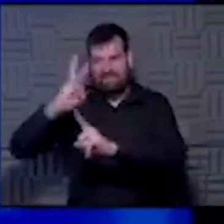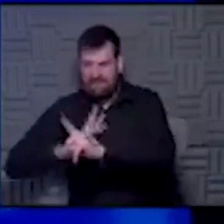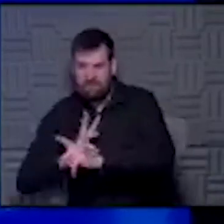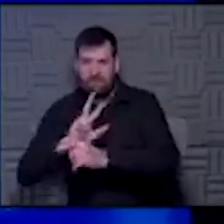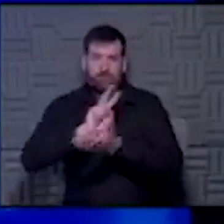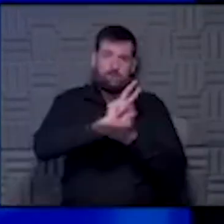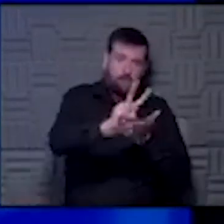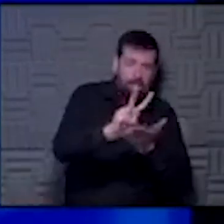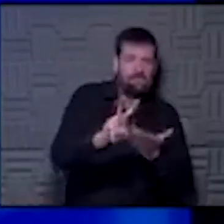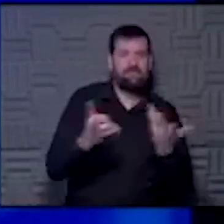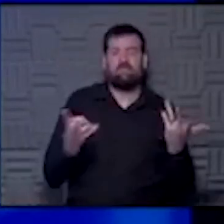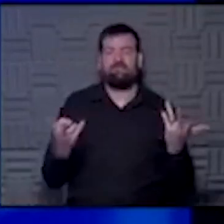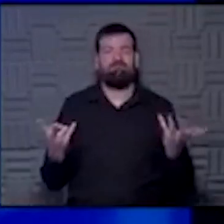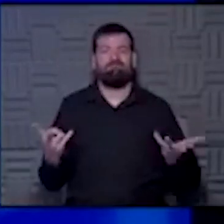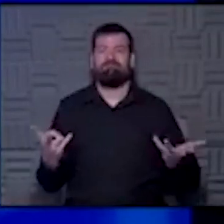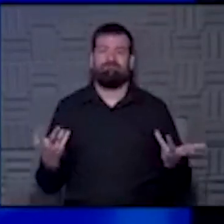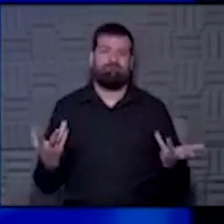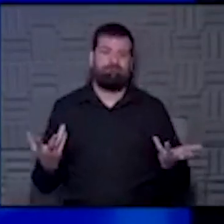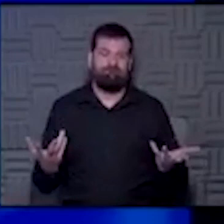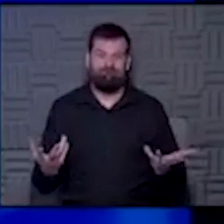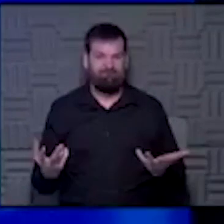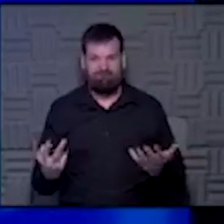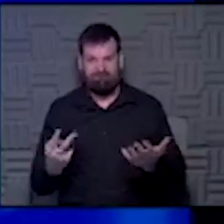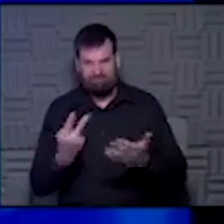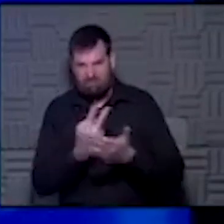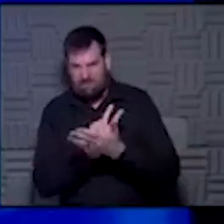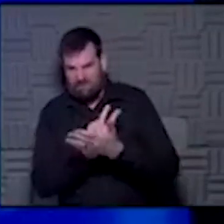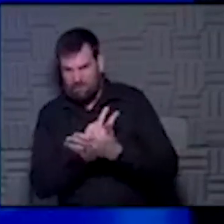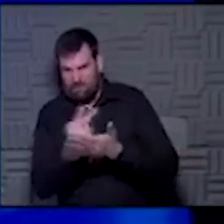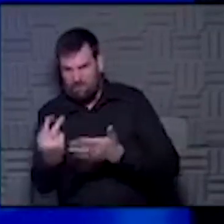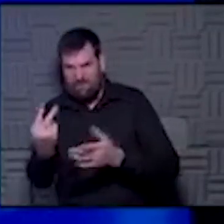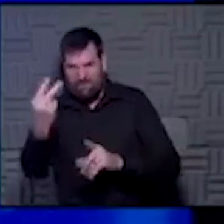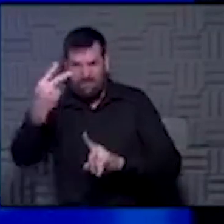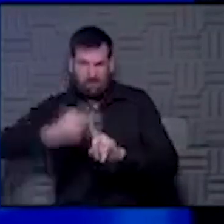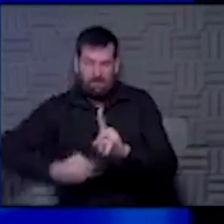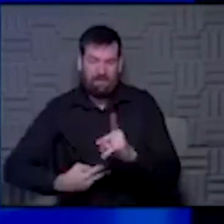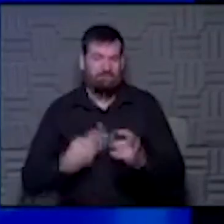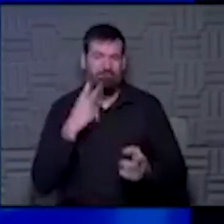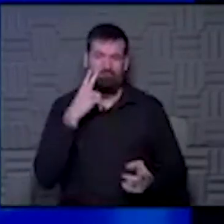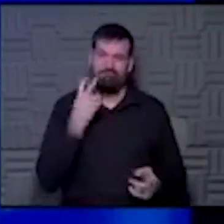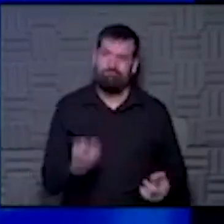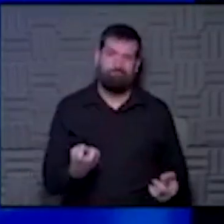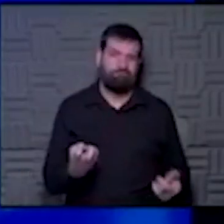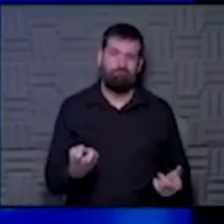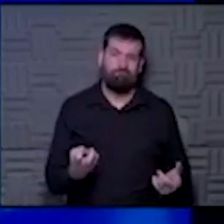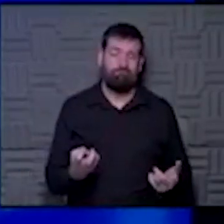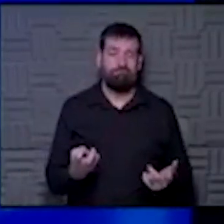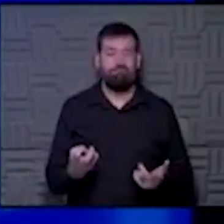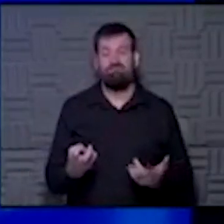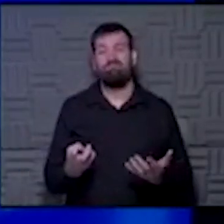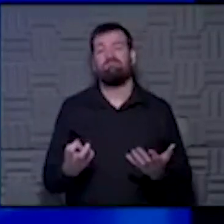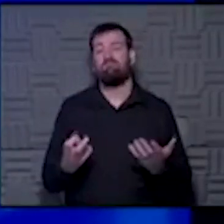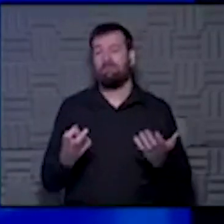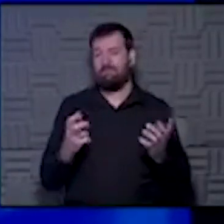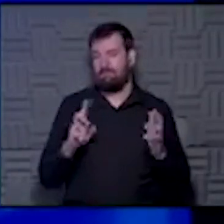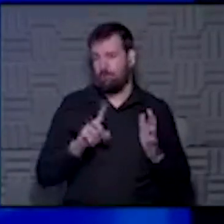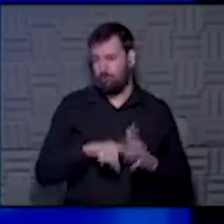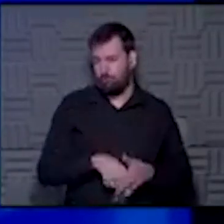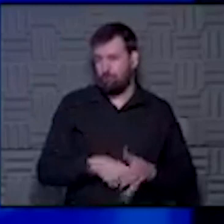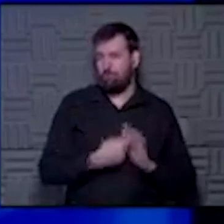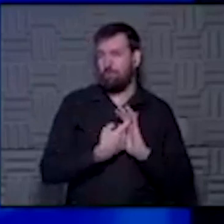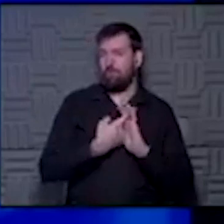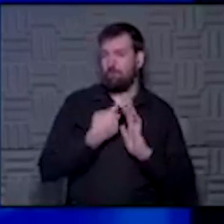weeks. I think it's unlikely that we're in the 2 weeks to 2 months time frame, and more like realistically starting to see